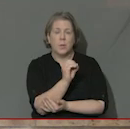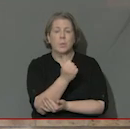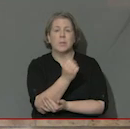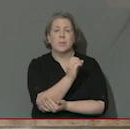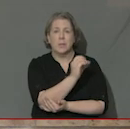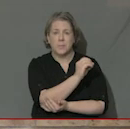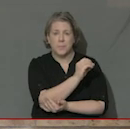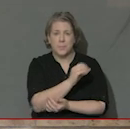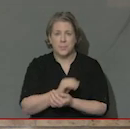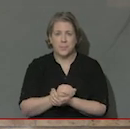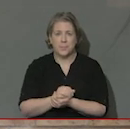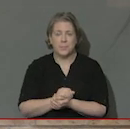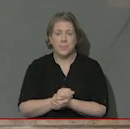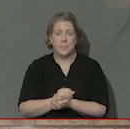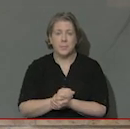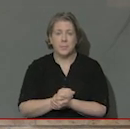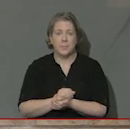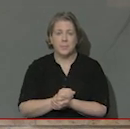207,600.